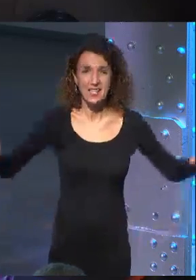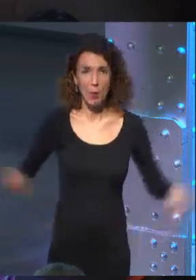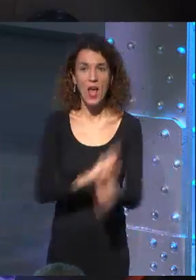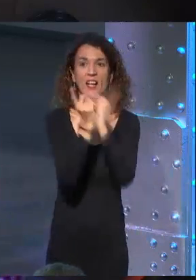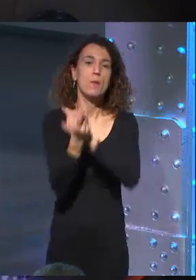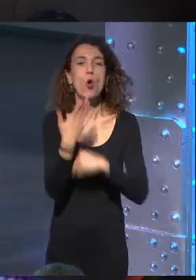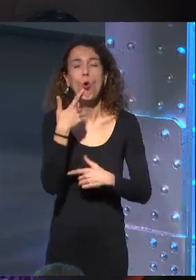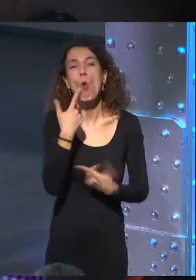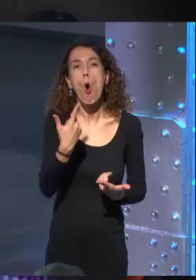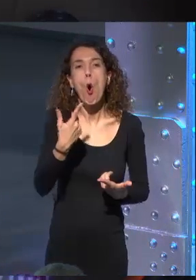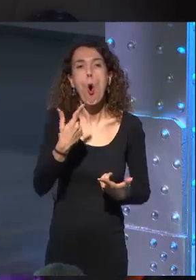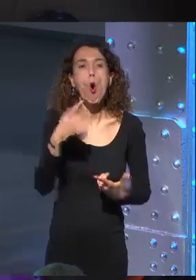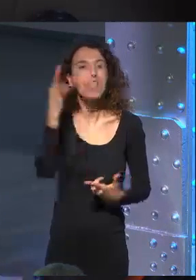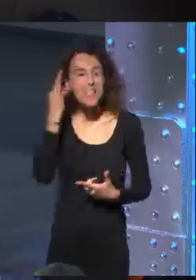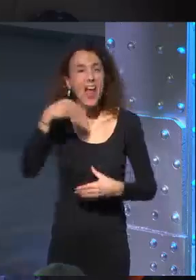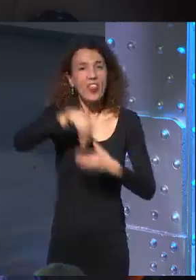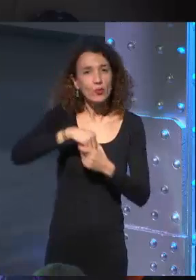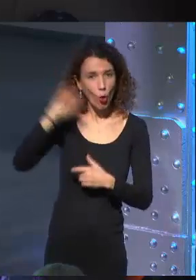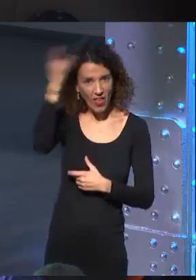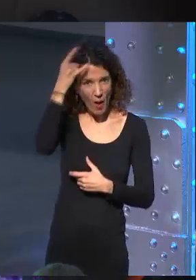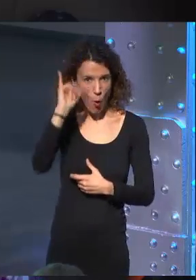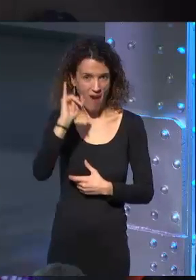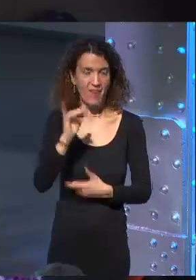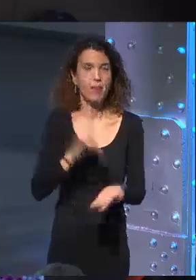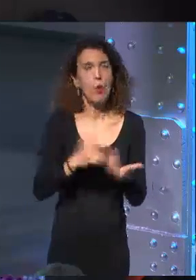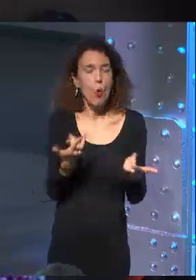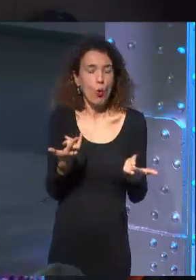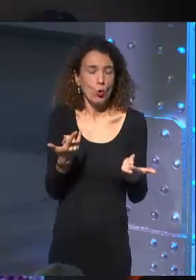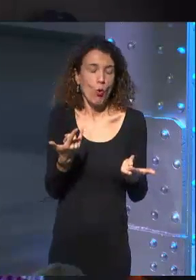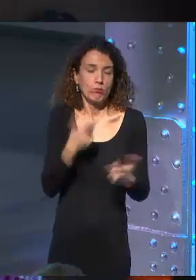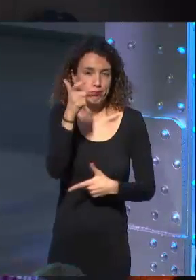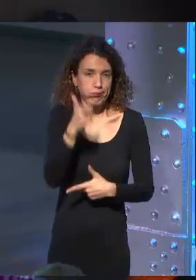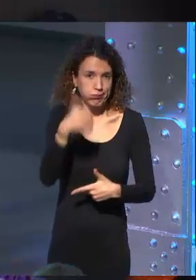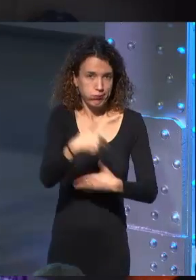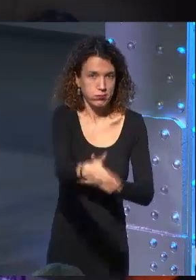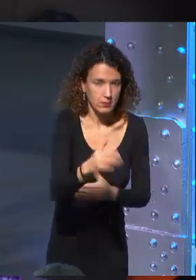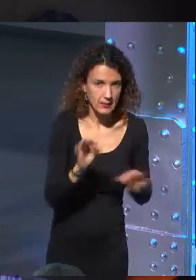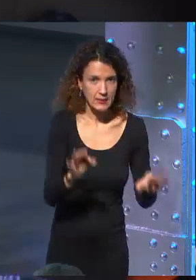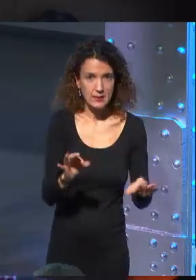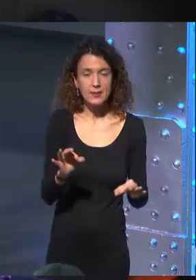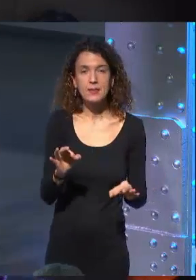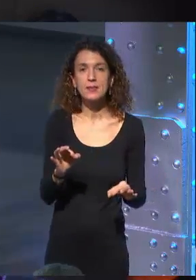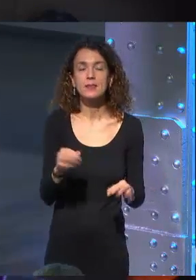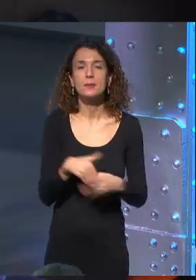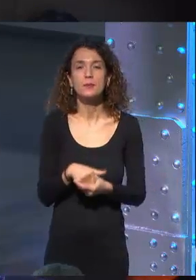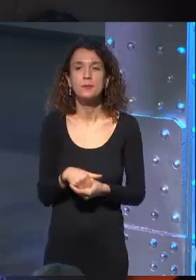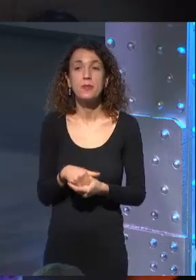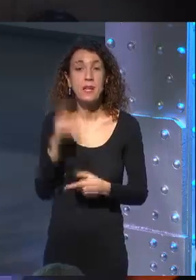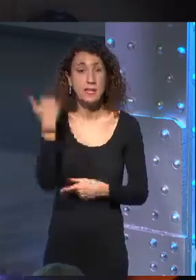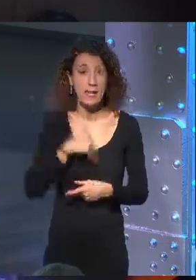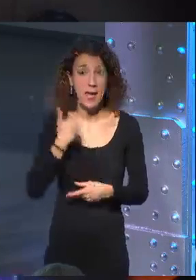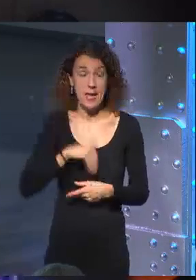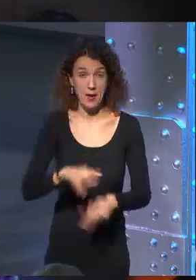because I always tell my girl that until she was 13, she was my little princess, and when she turned 15, she